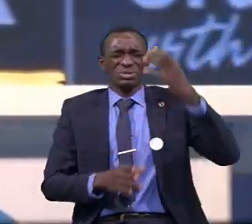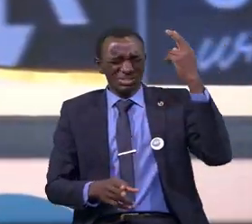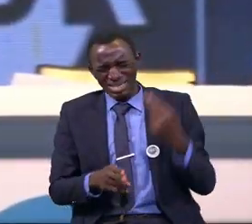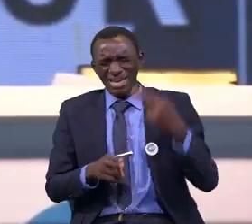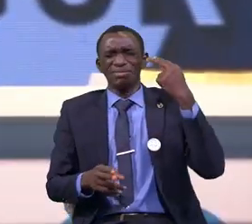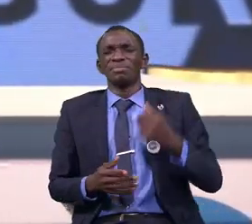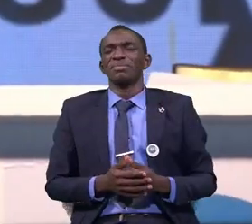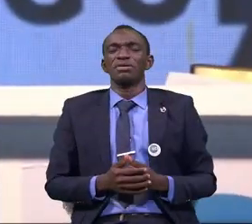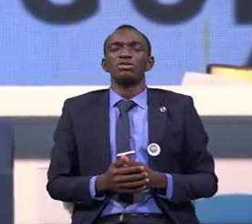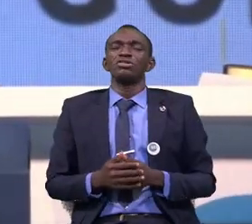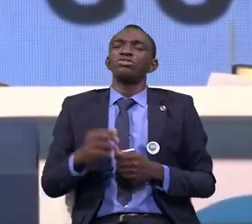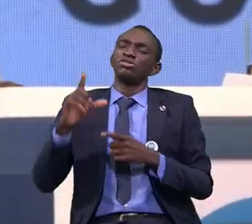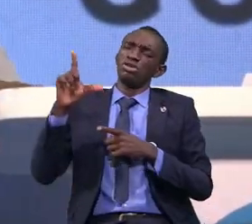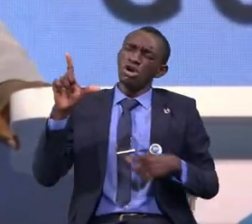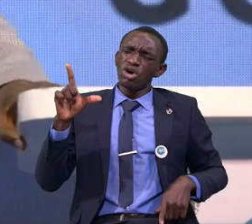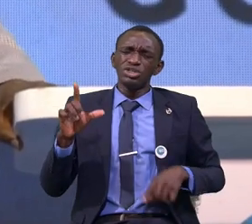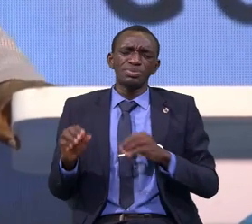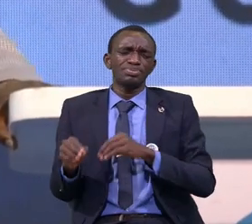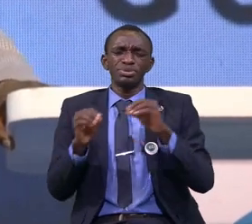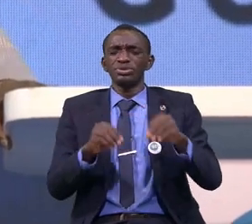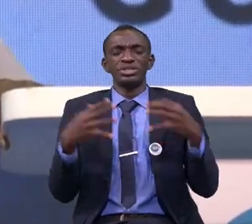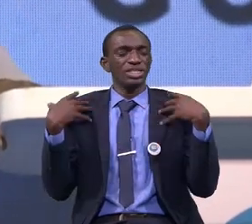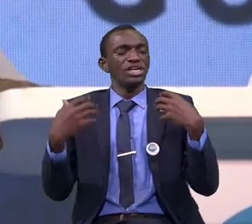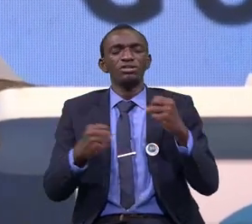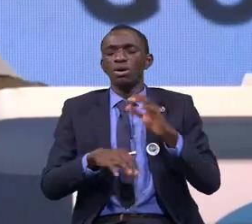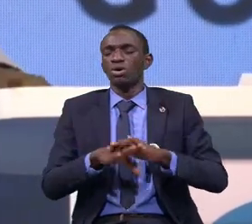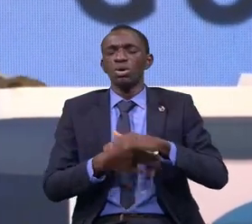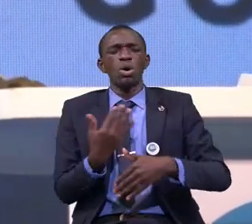Lord, put healing on everyone.